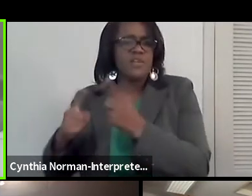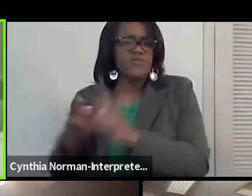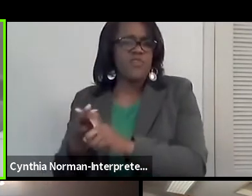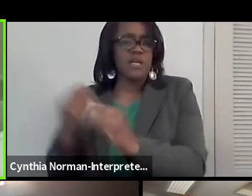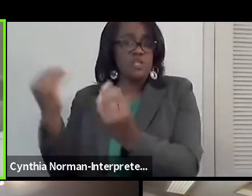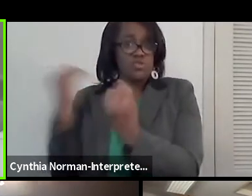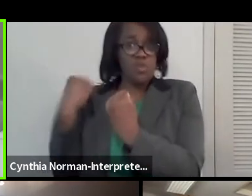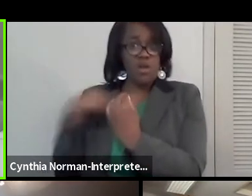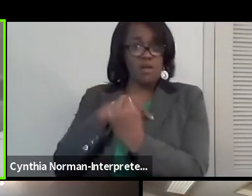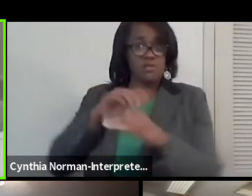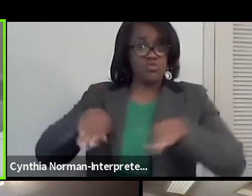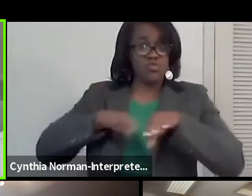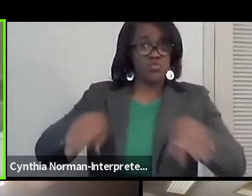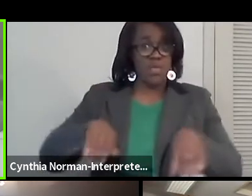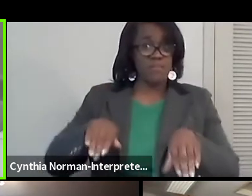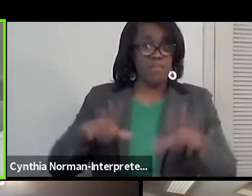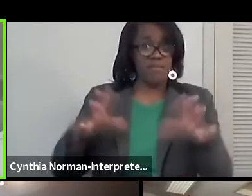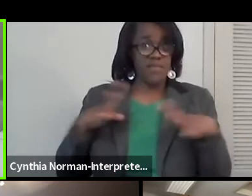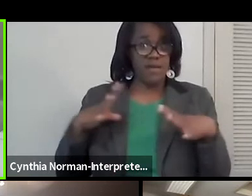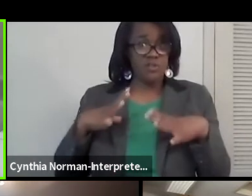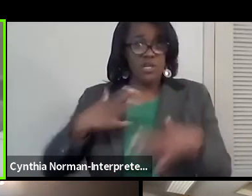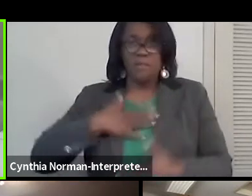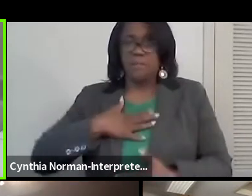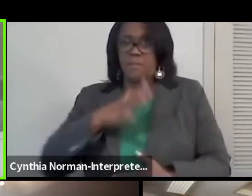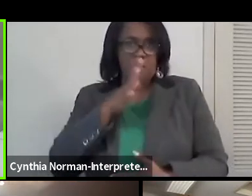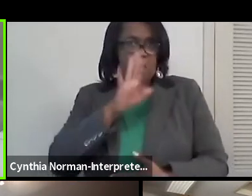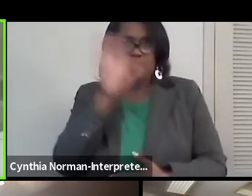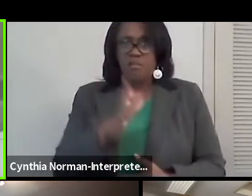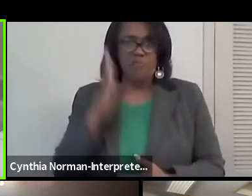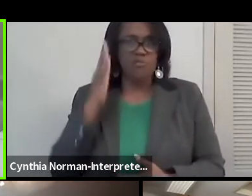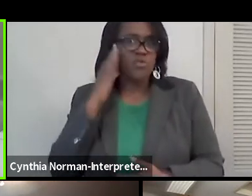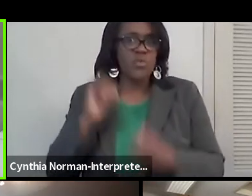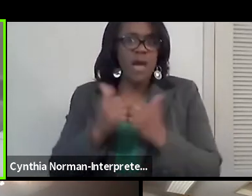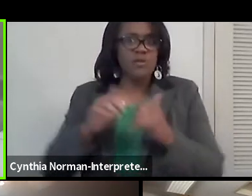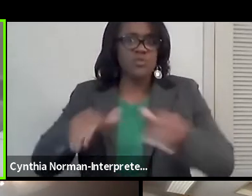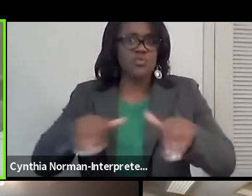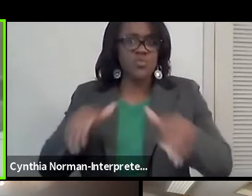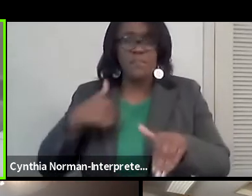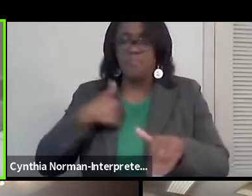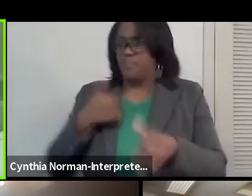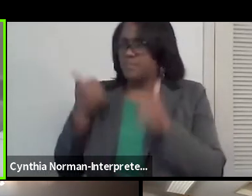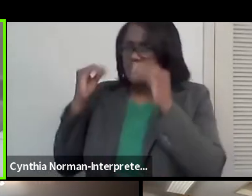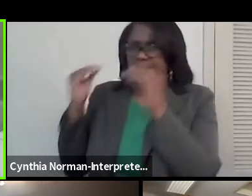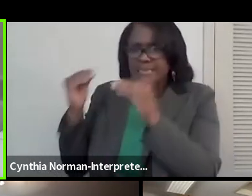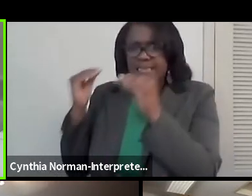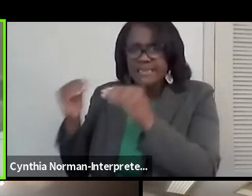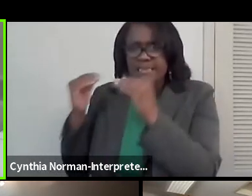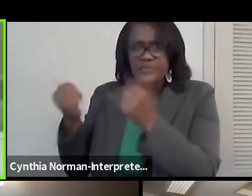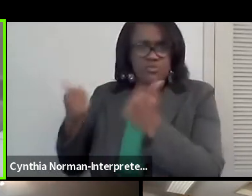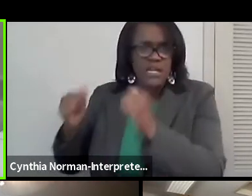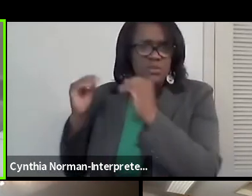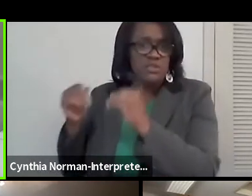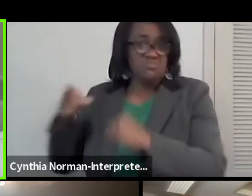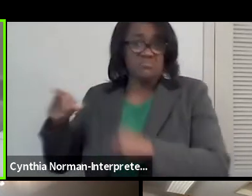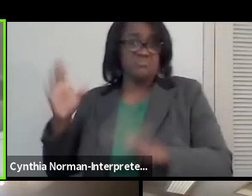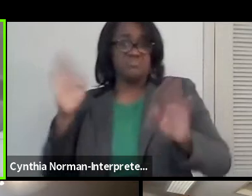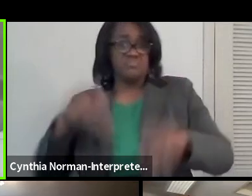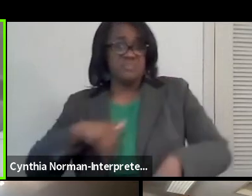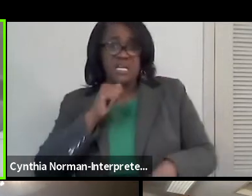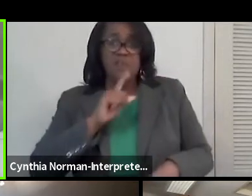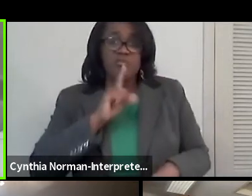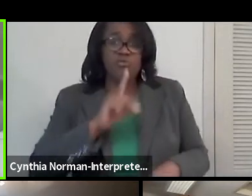swim once on a vacation, and my mom never knew how to swim. And I was always trying to teach her how to swim. And I don't think she ever really learned,